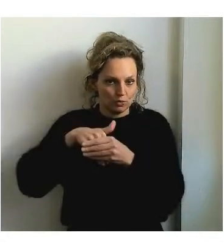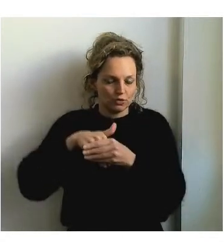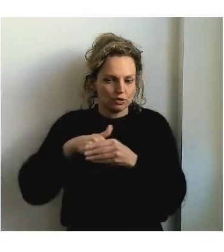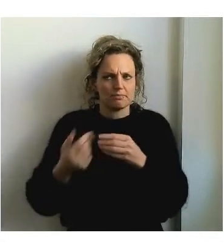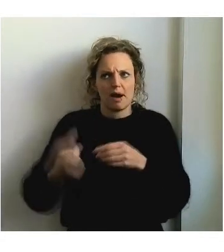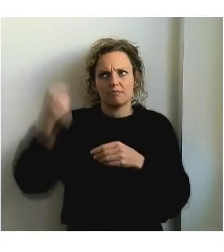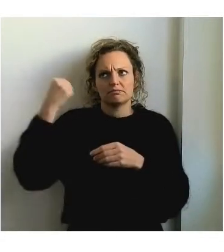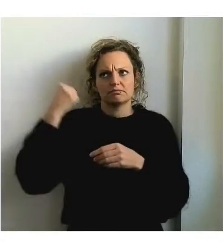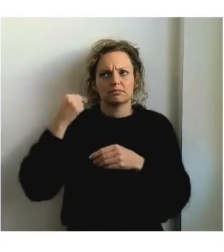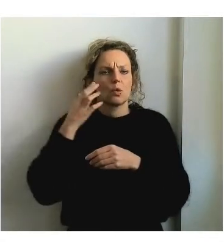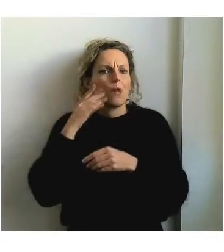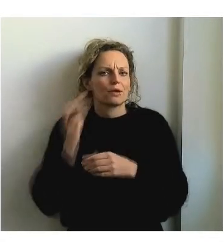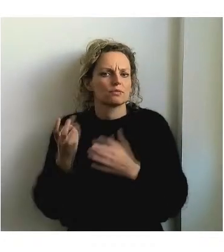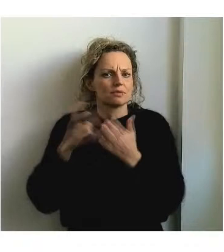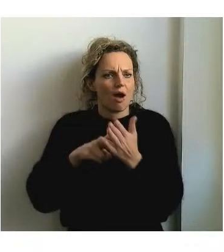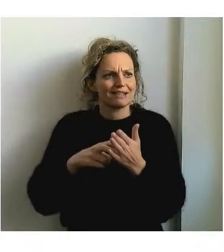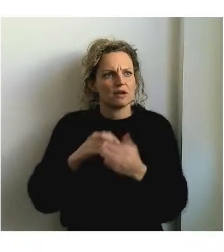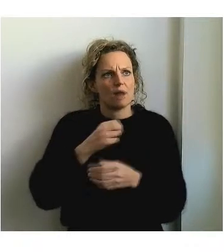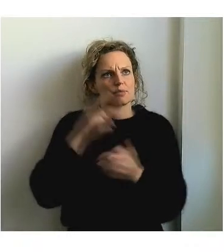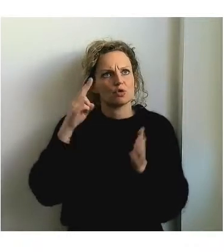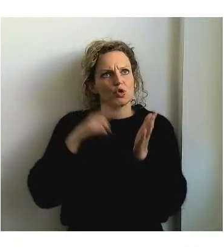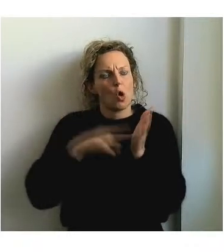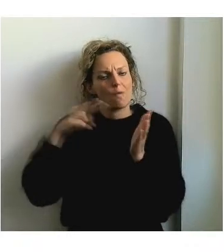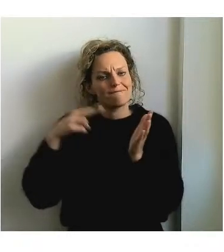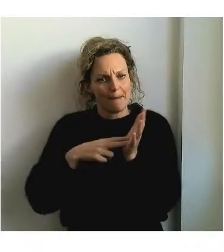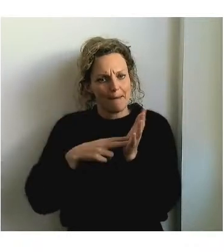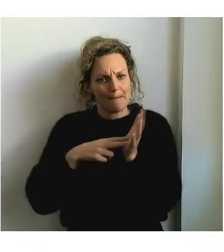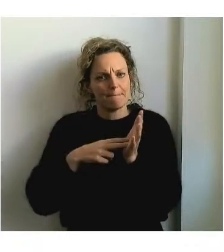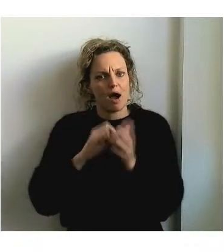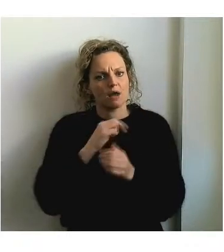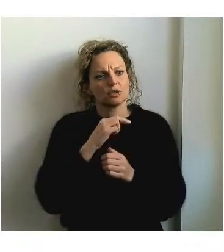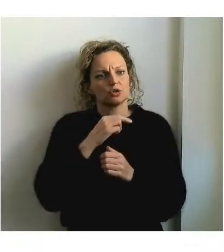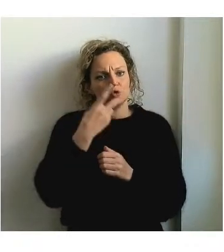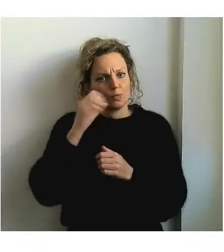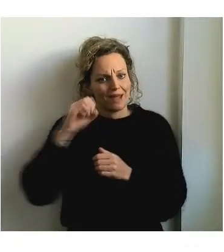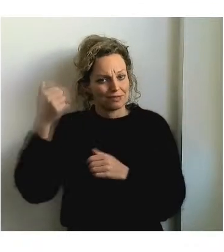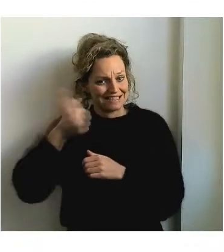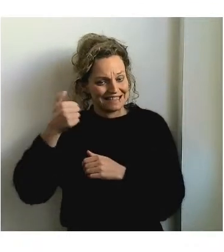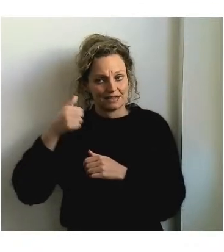in November 2016, kind of when it has been